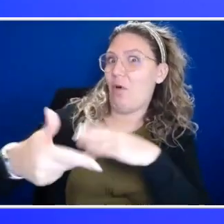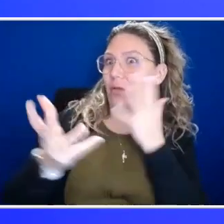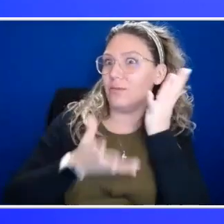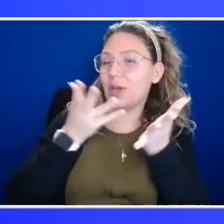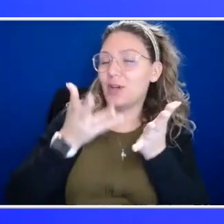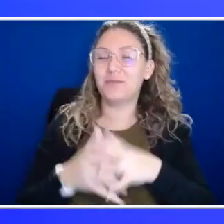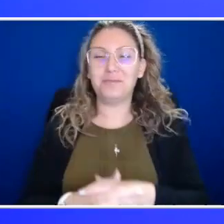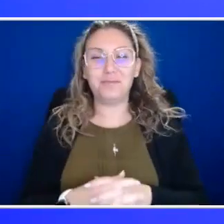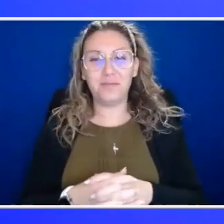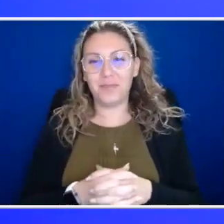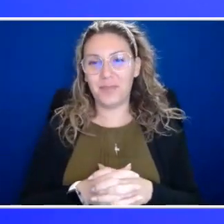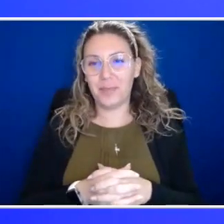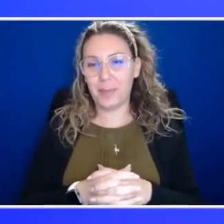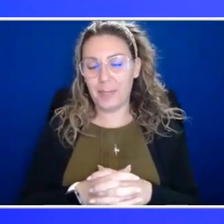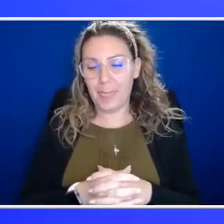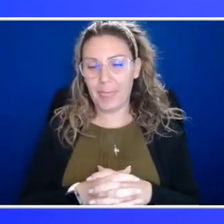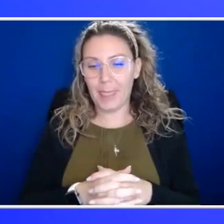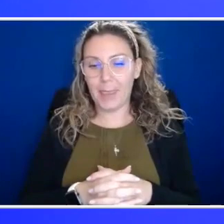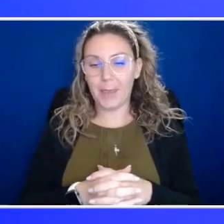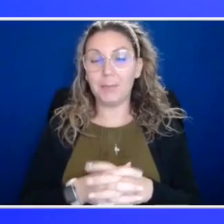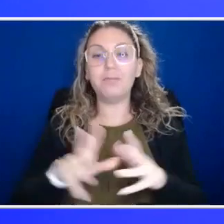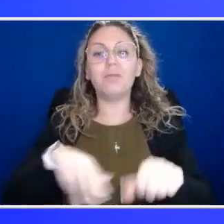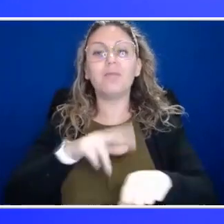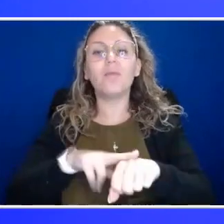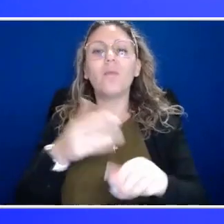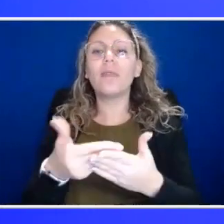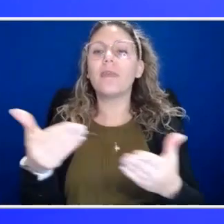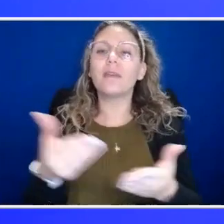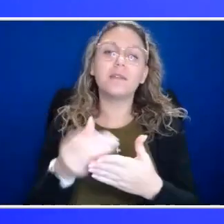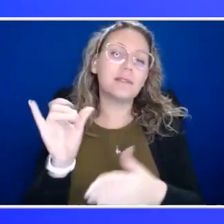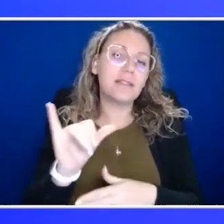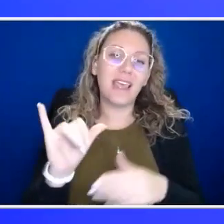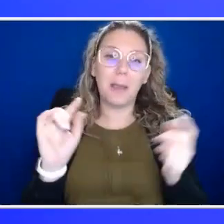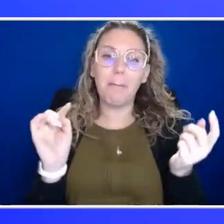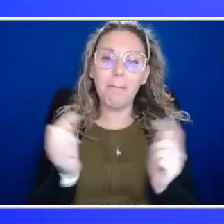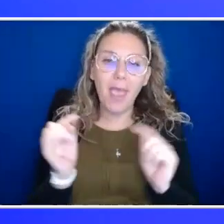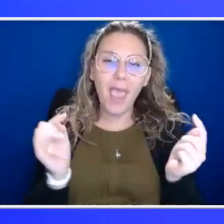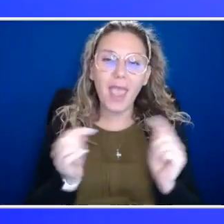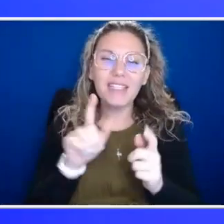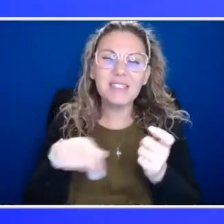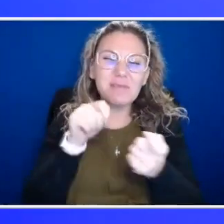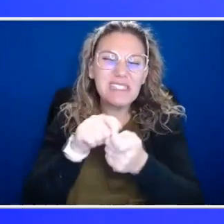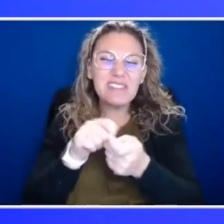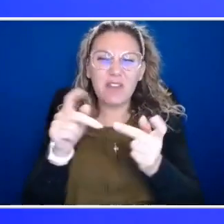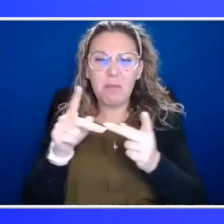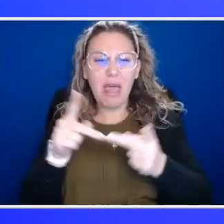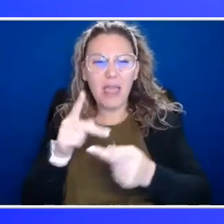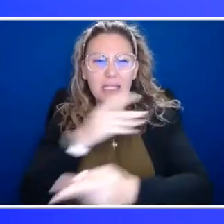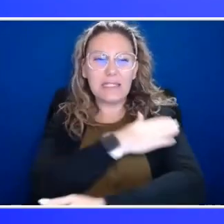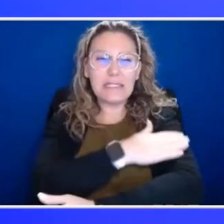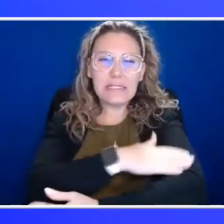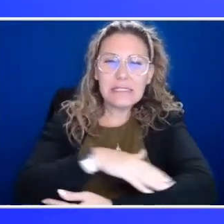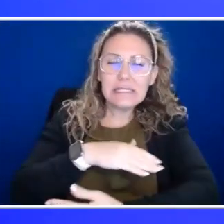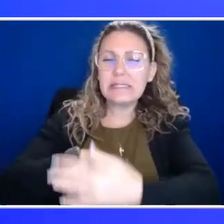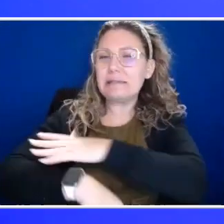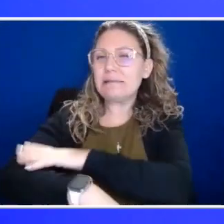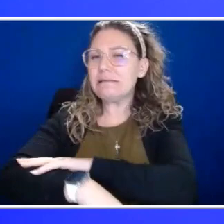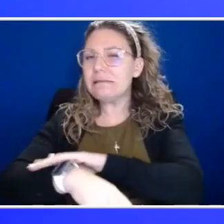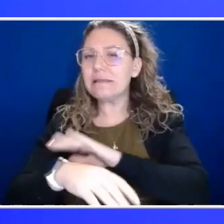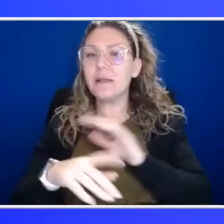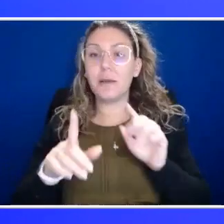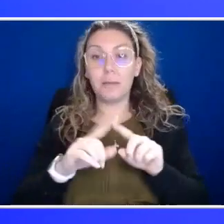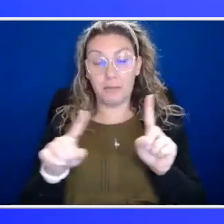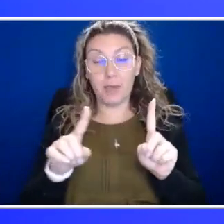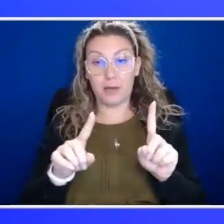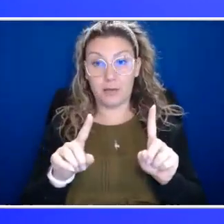The normal things like, pain in certain joints and things like that. But certainly some people do experience real